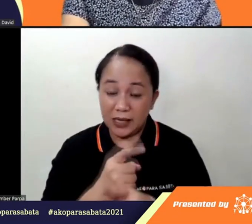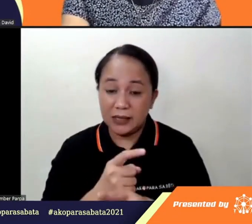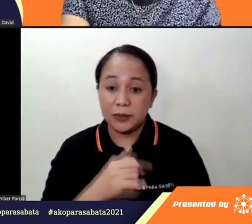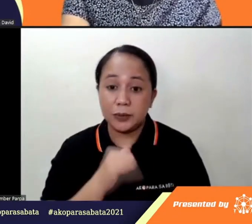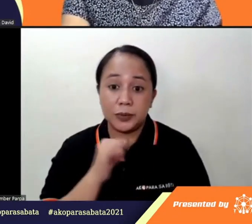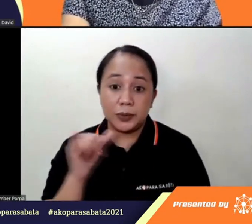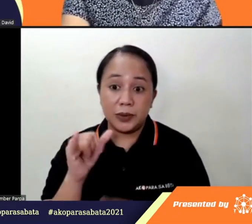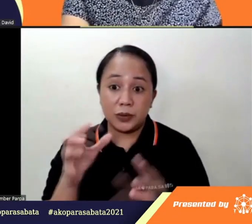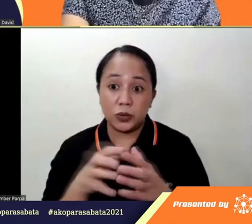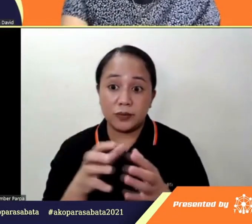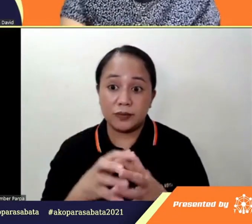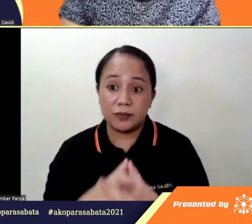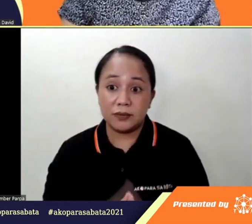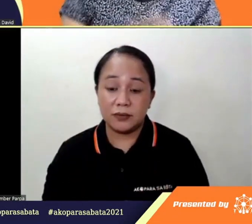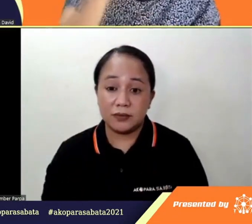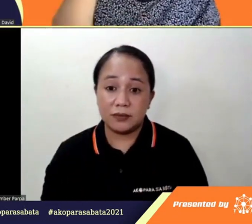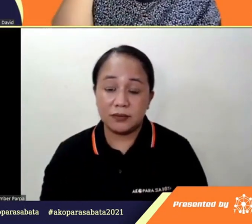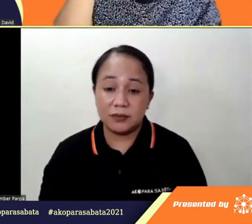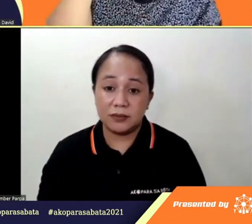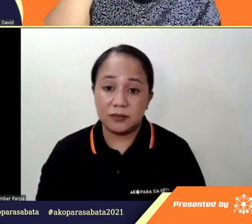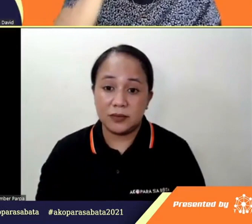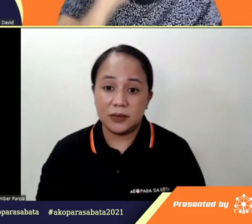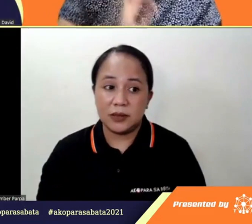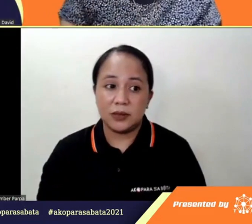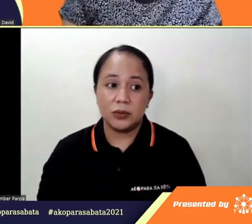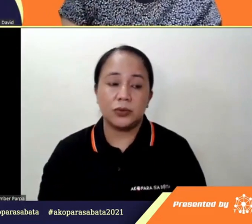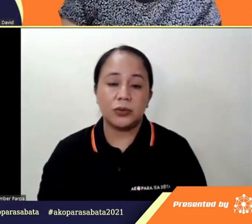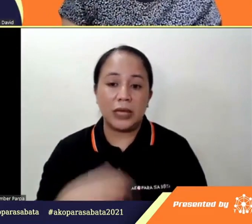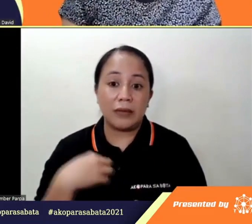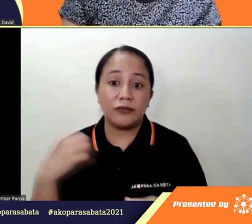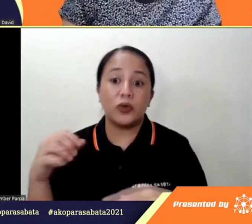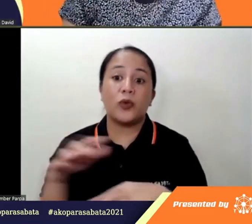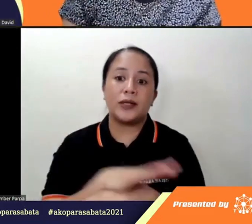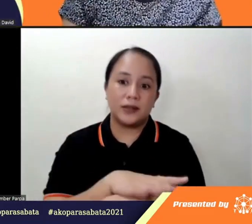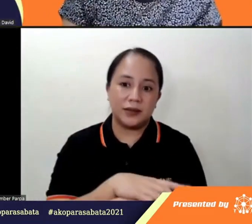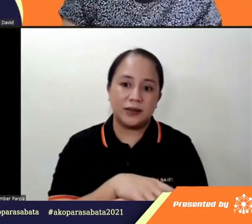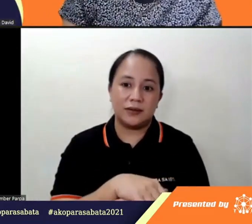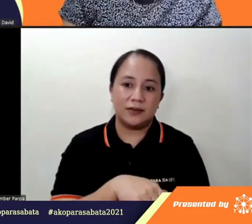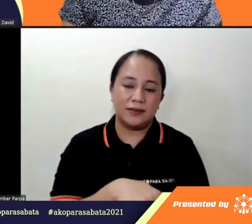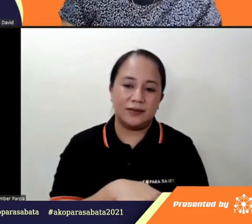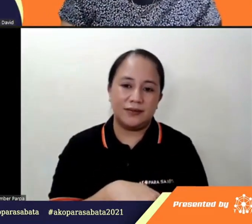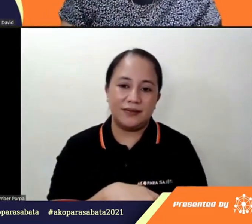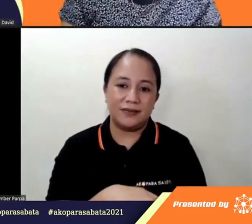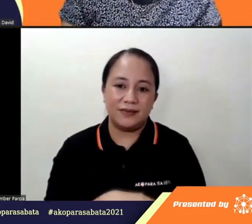suicide groups? Oo. And they get influenced by that. And